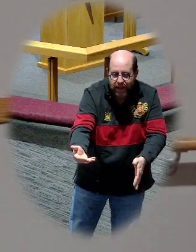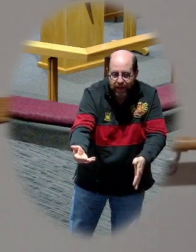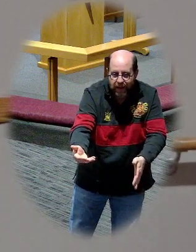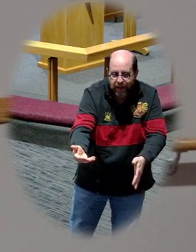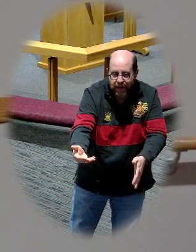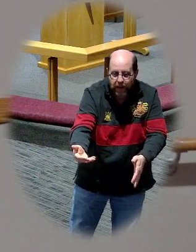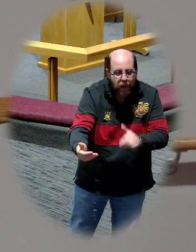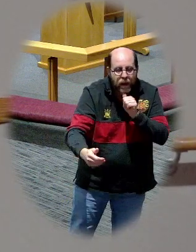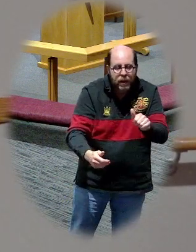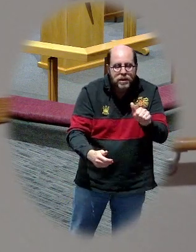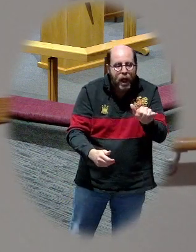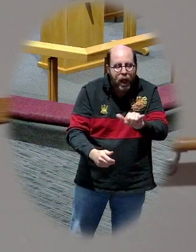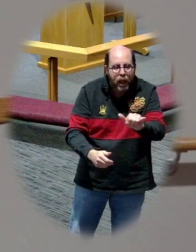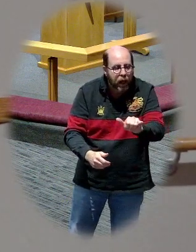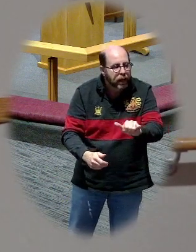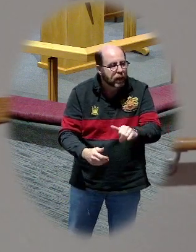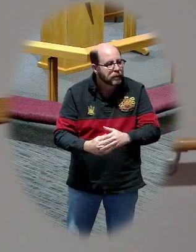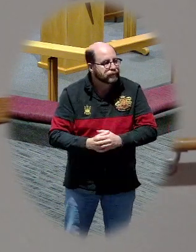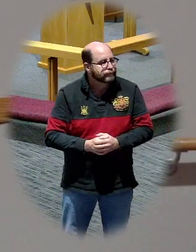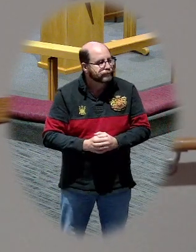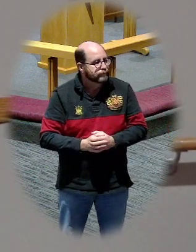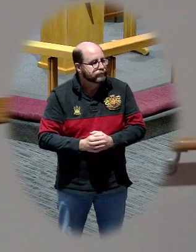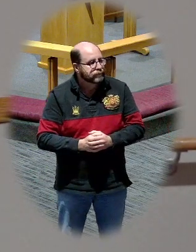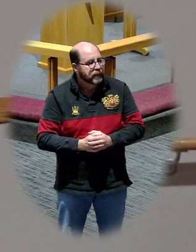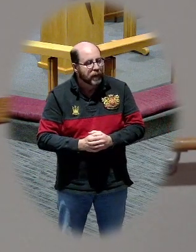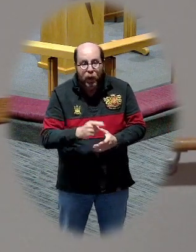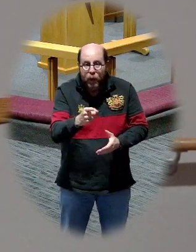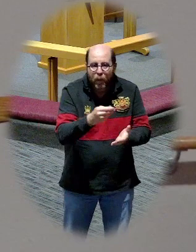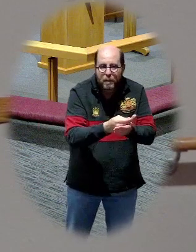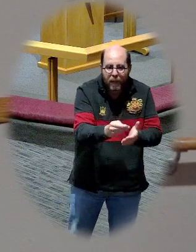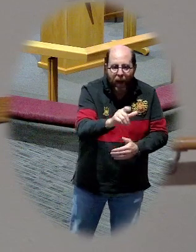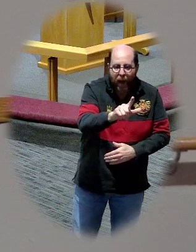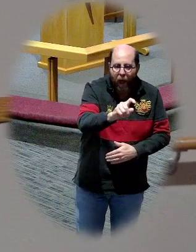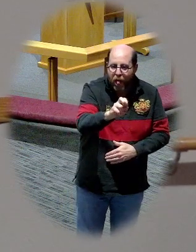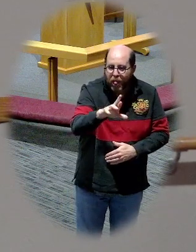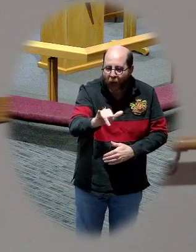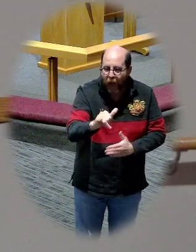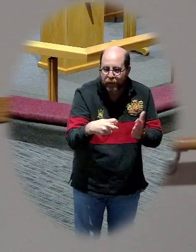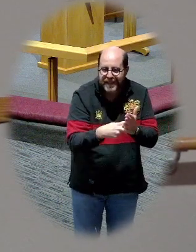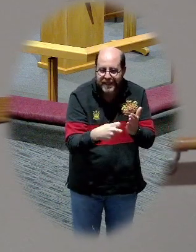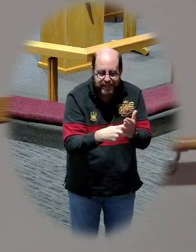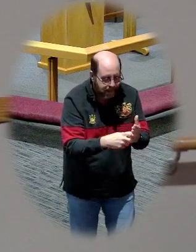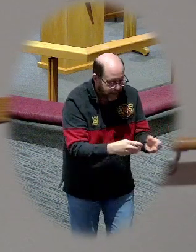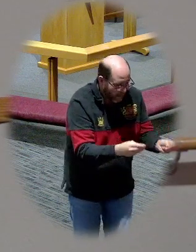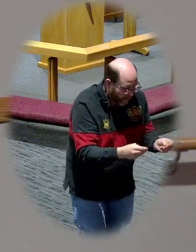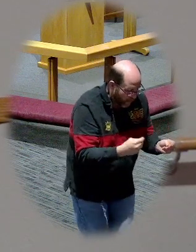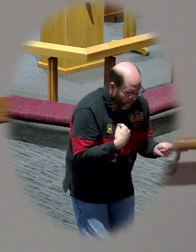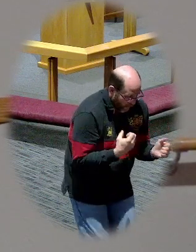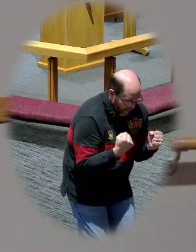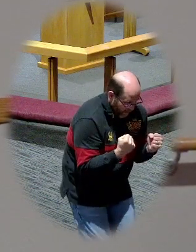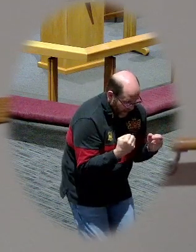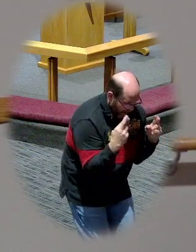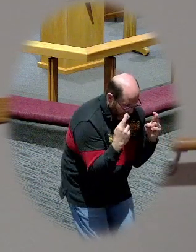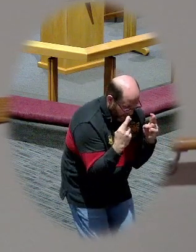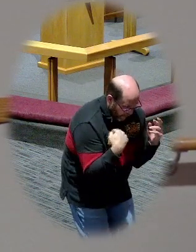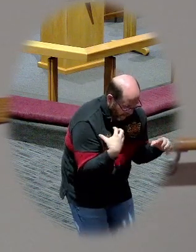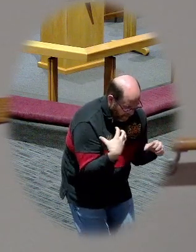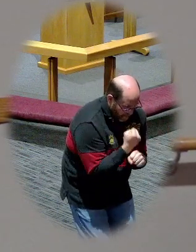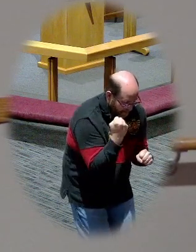Not like buying a lottery ticket where you hope you win something,